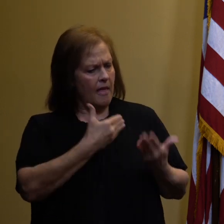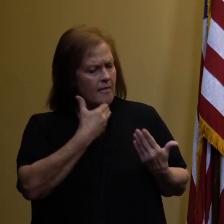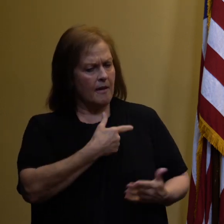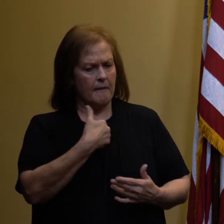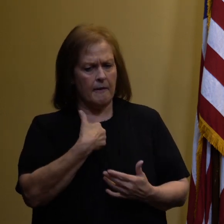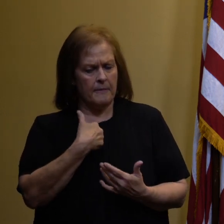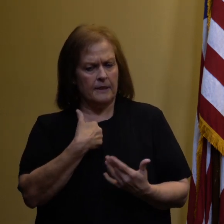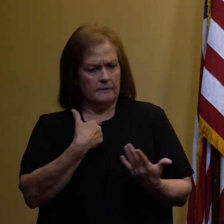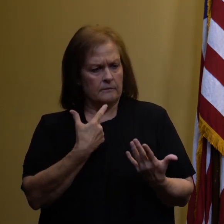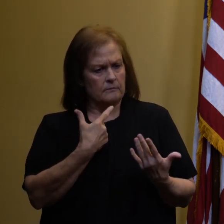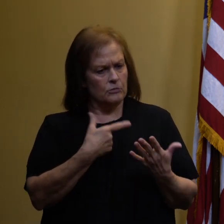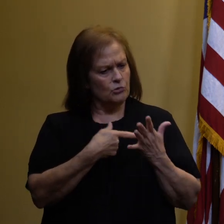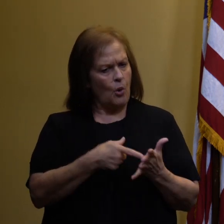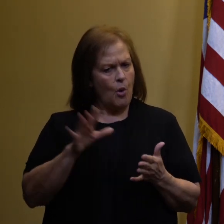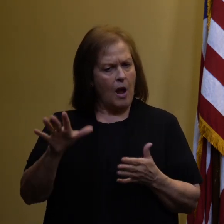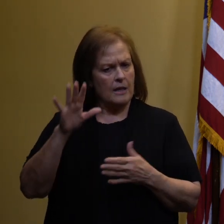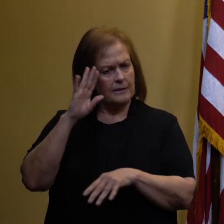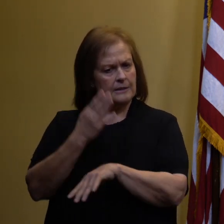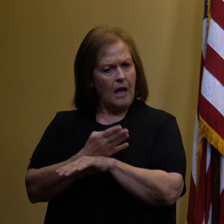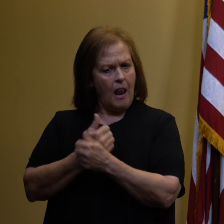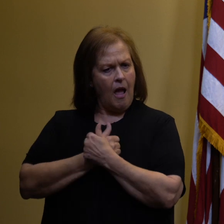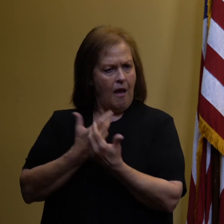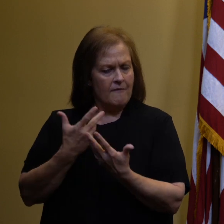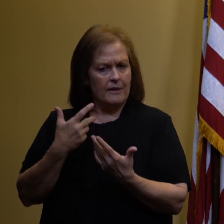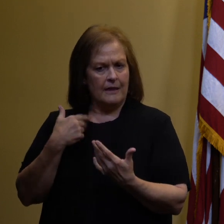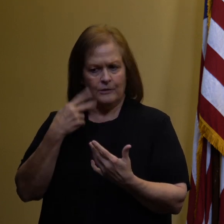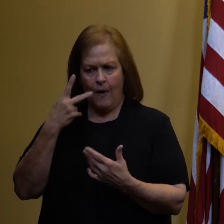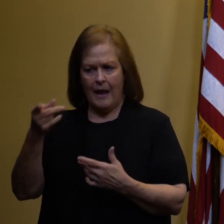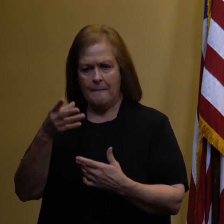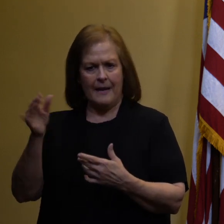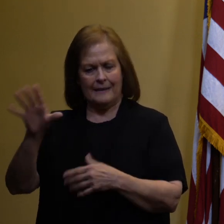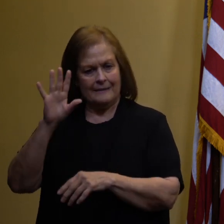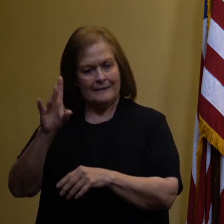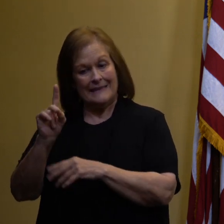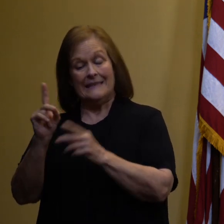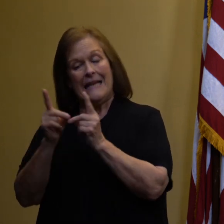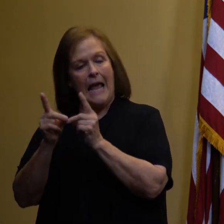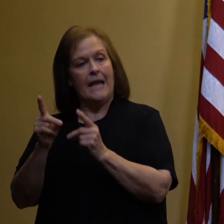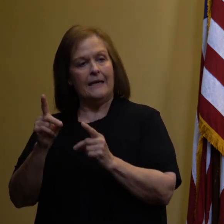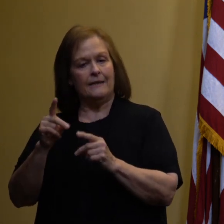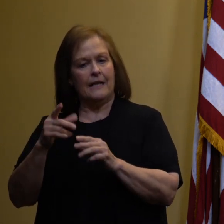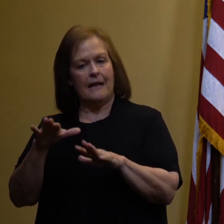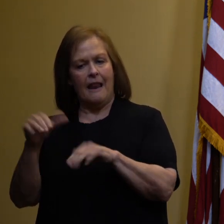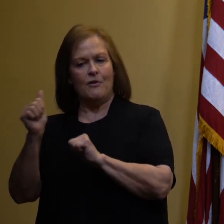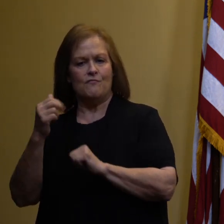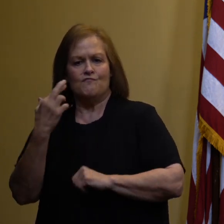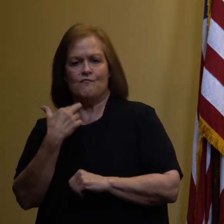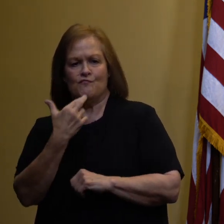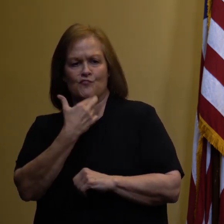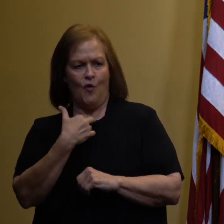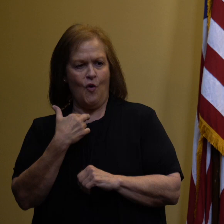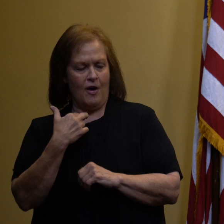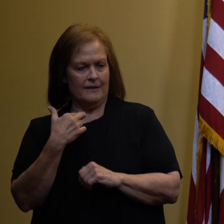for showing her son a little love, as I saw him and his date leaving Houston's going to prom.